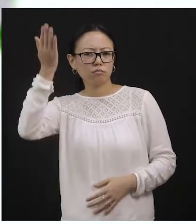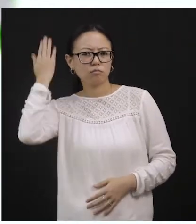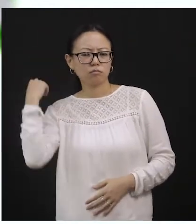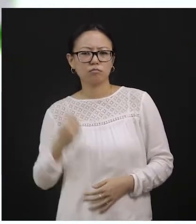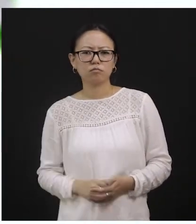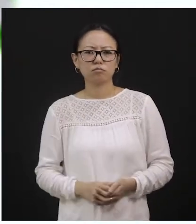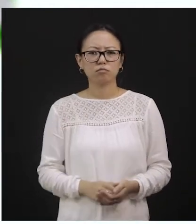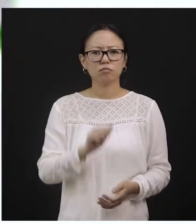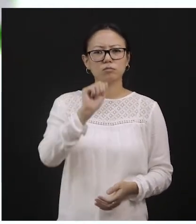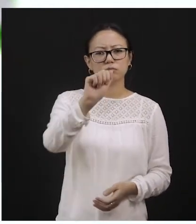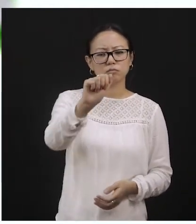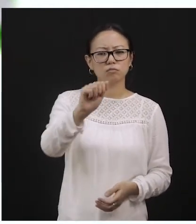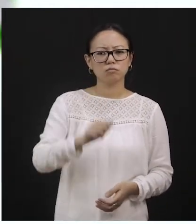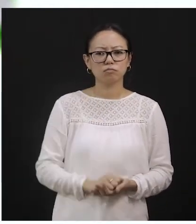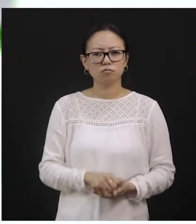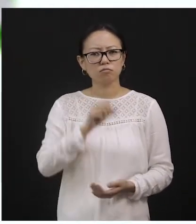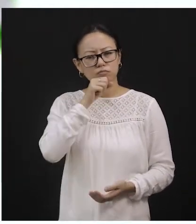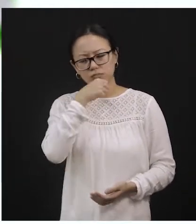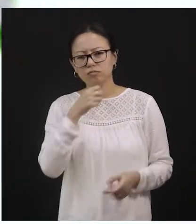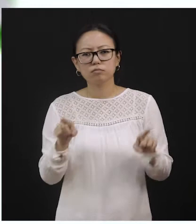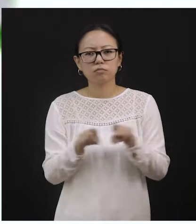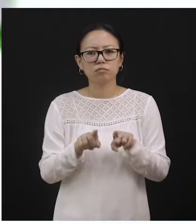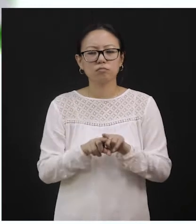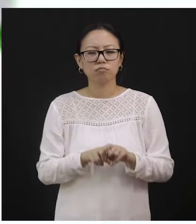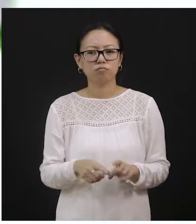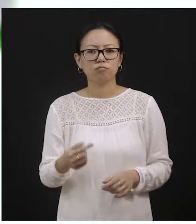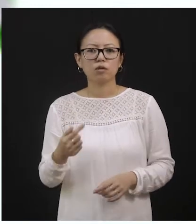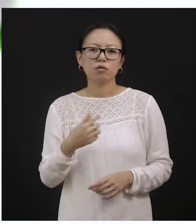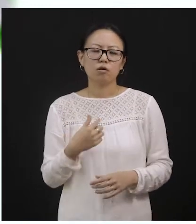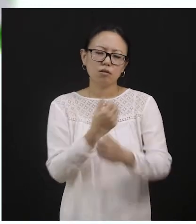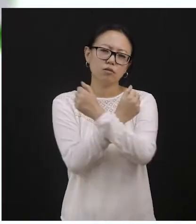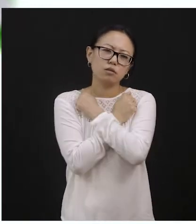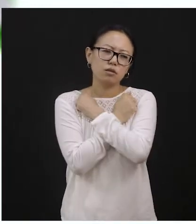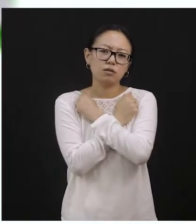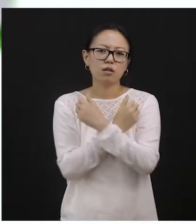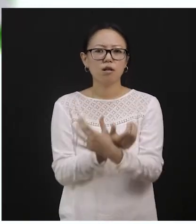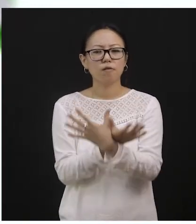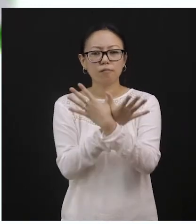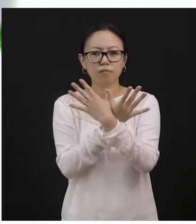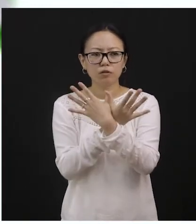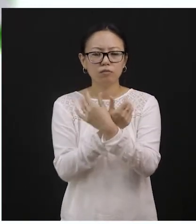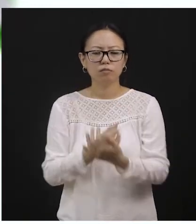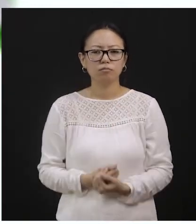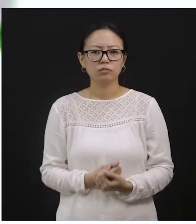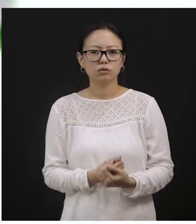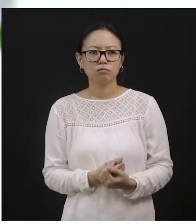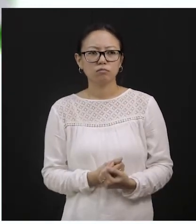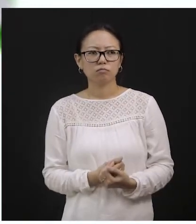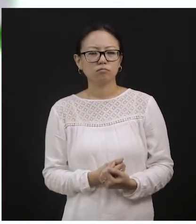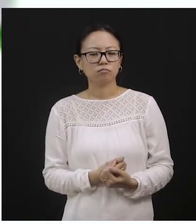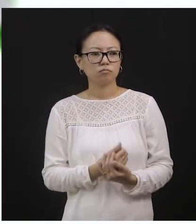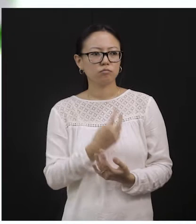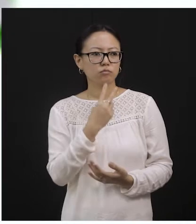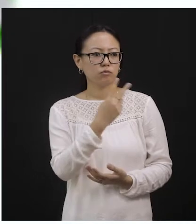was so much in love with the butterfly, because they are so beautiful that it used to attract my eyes